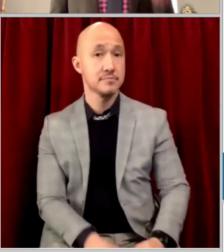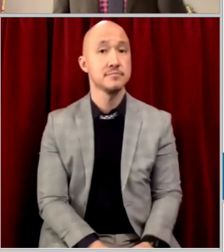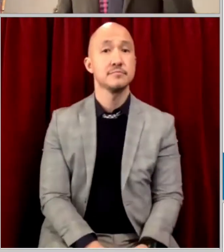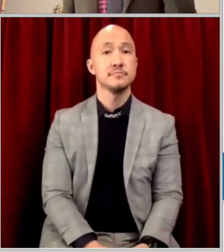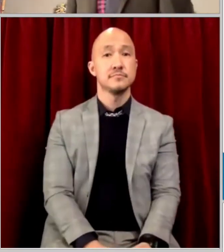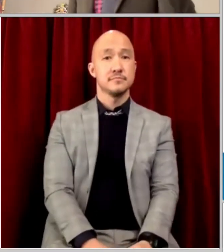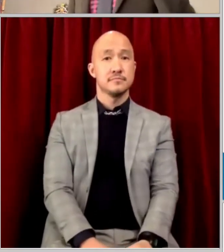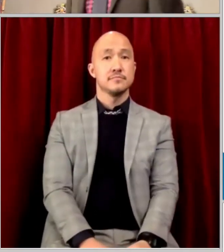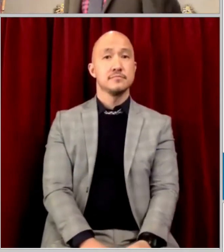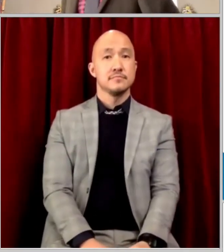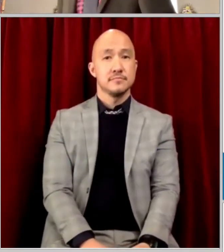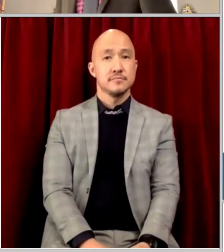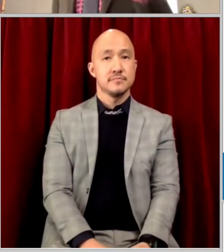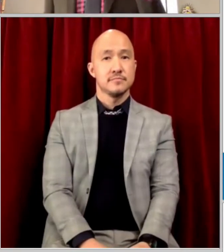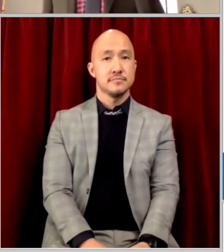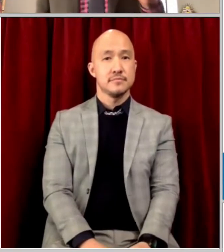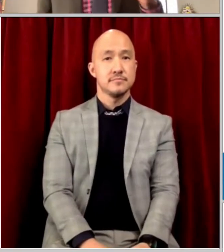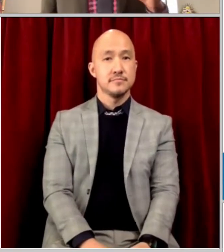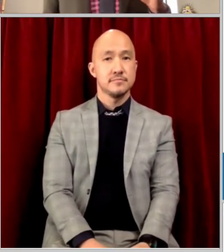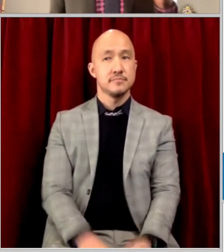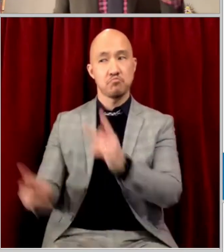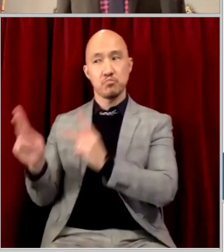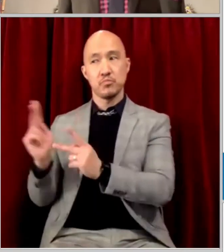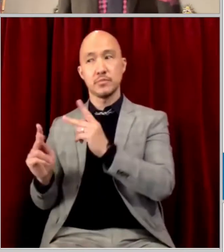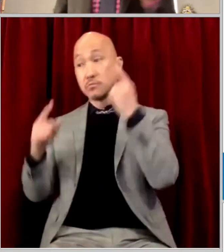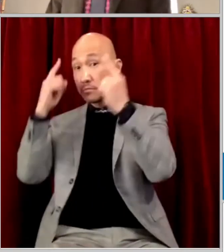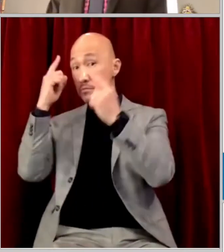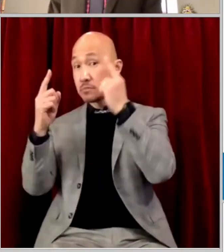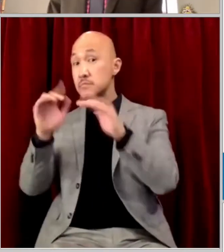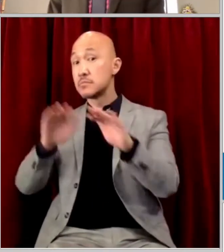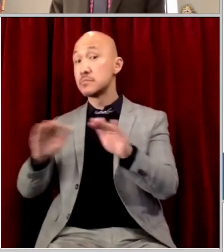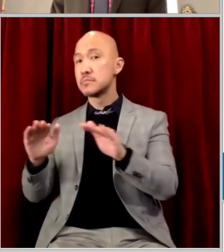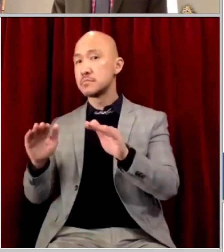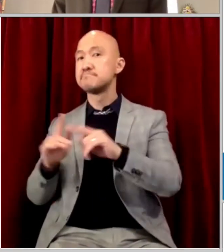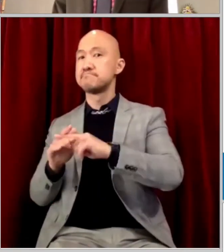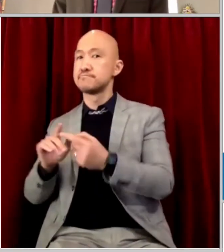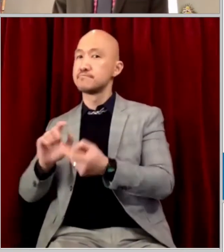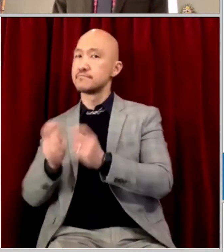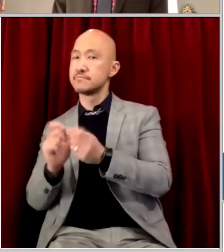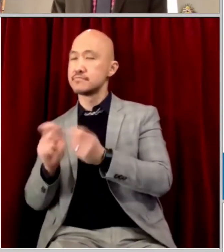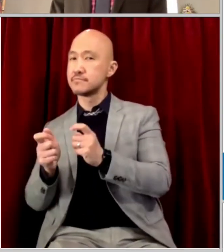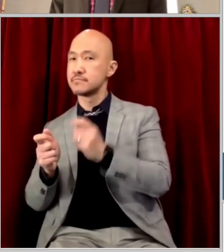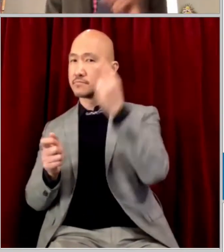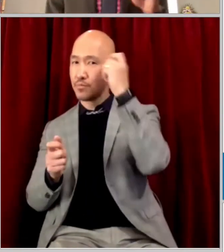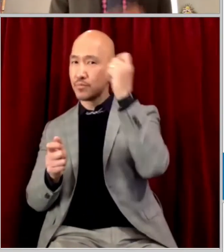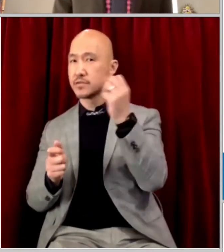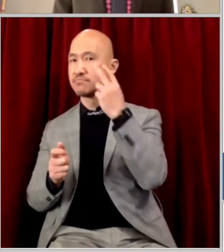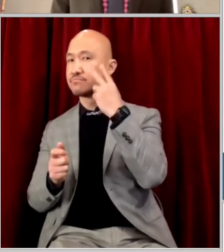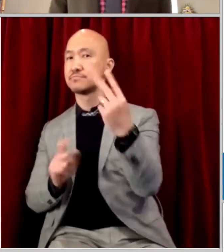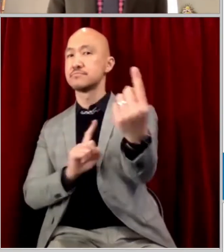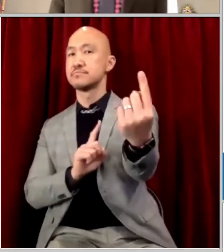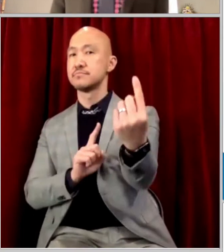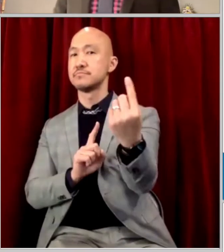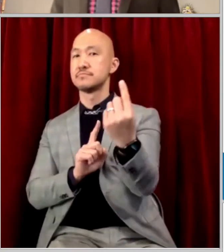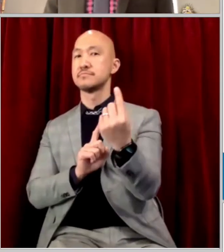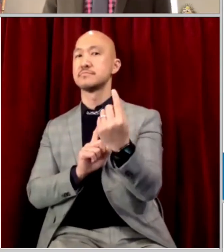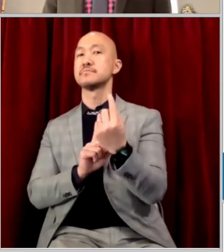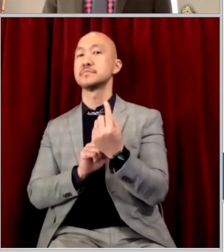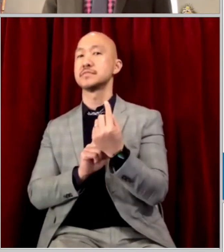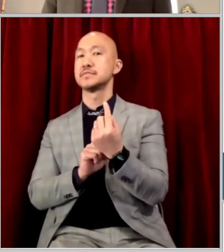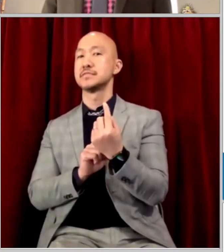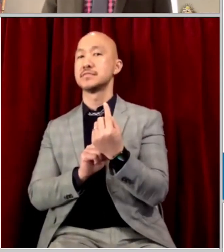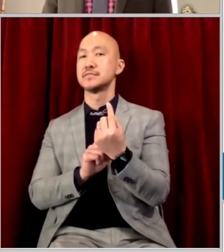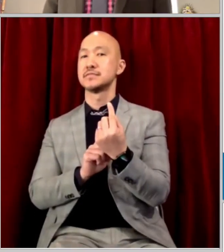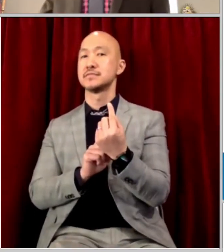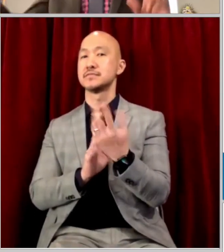right? People thinking twice about doing something because you're in the room, right? You're in the room. They're like, oh, we should.